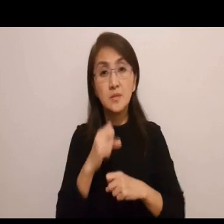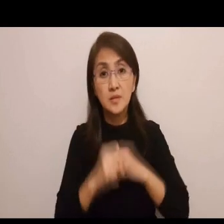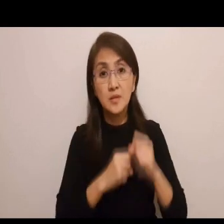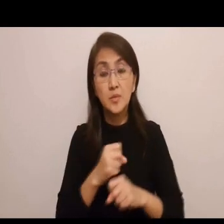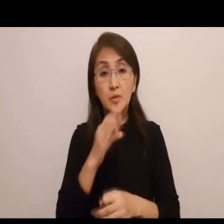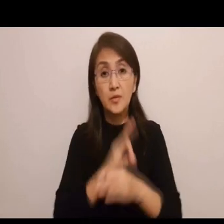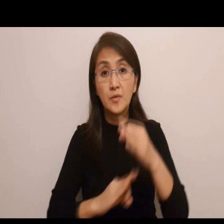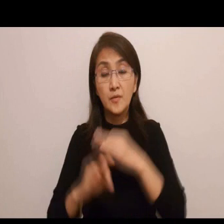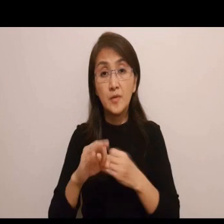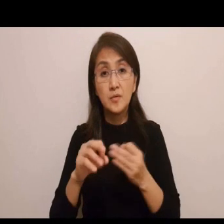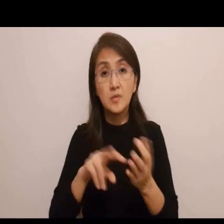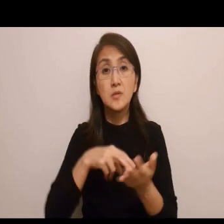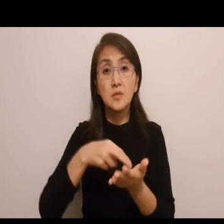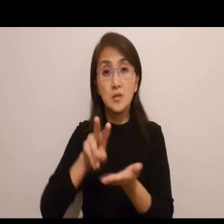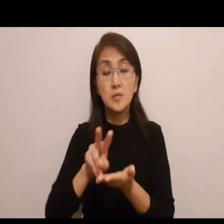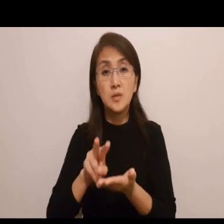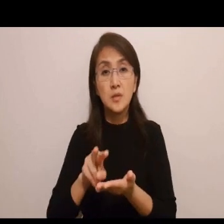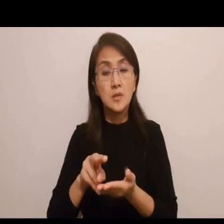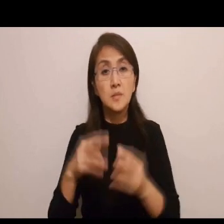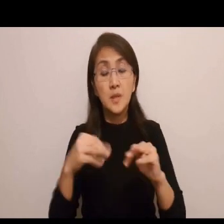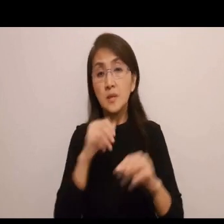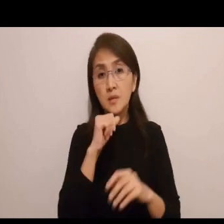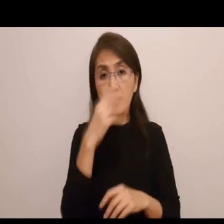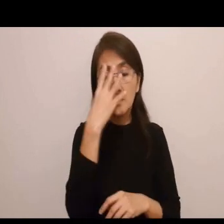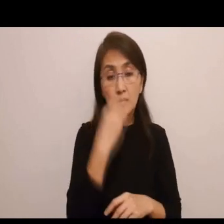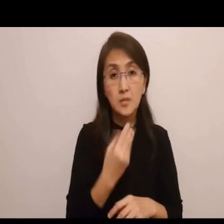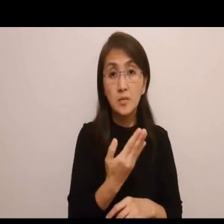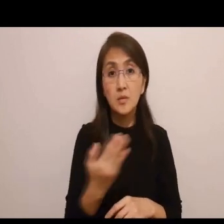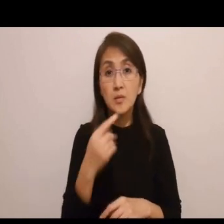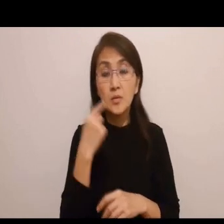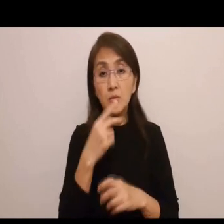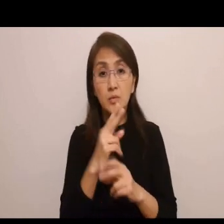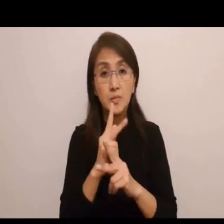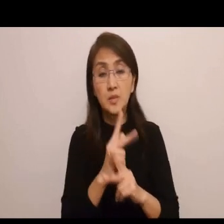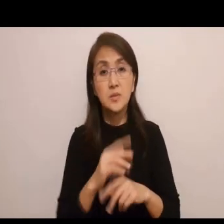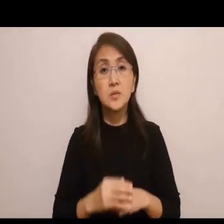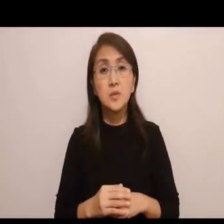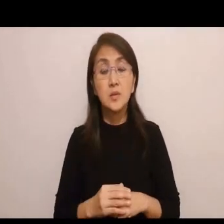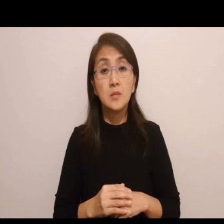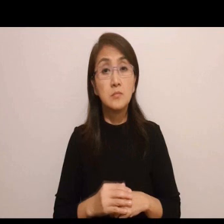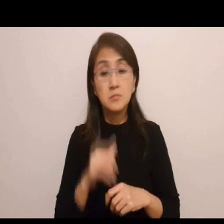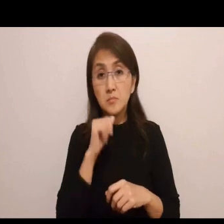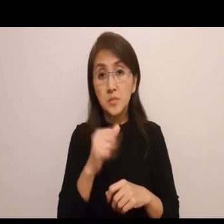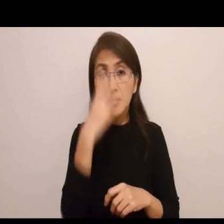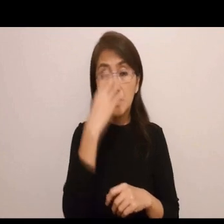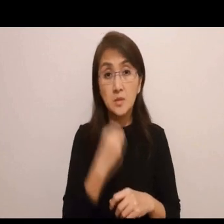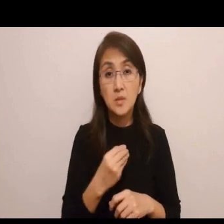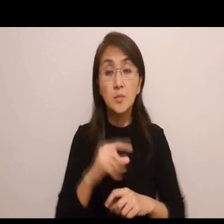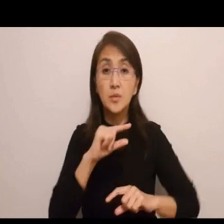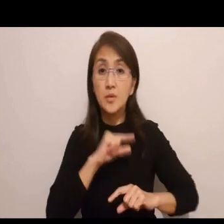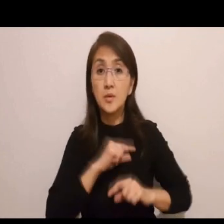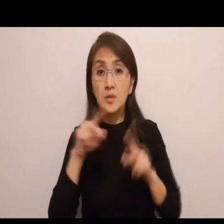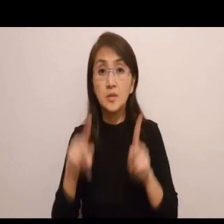May he not suffer your foot to slip, may he slumber not who guards you. Indeed, he neither slumbers